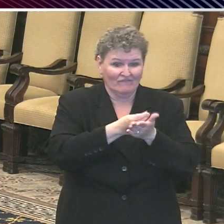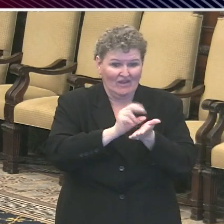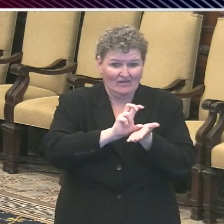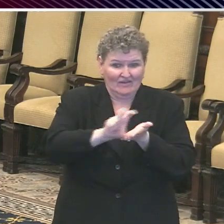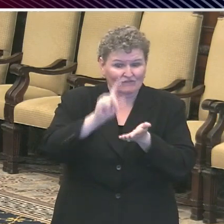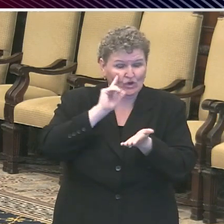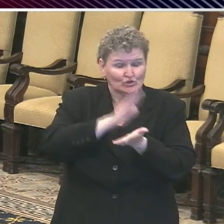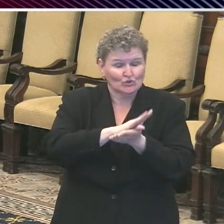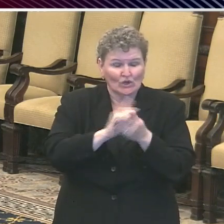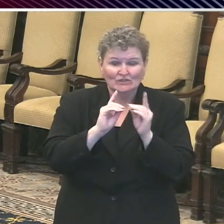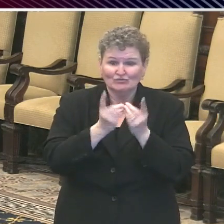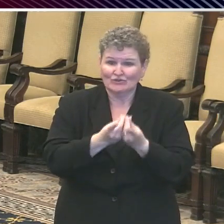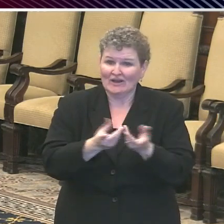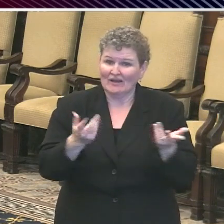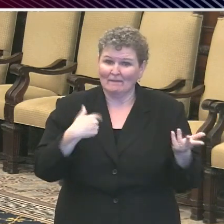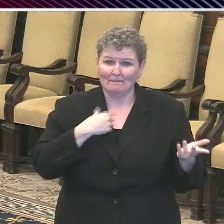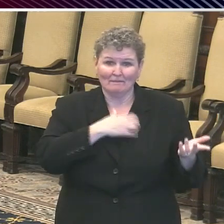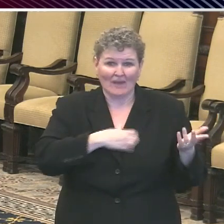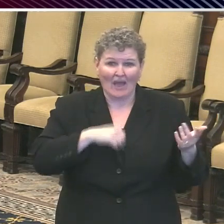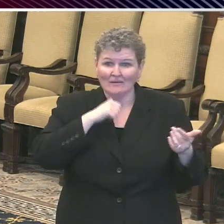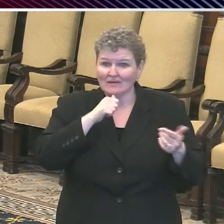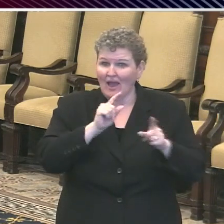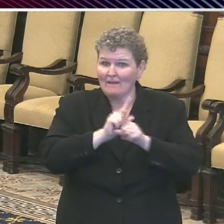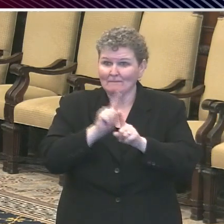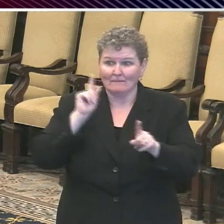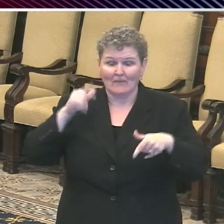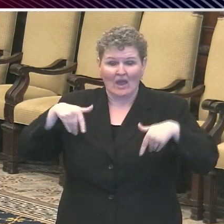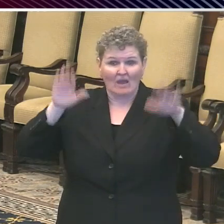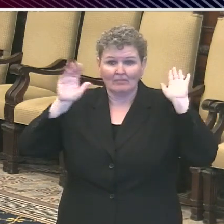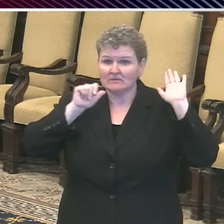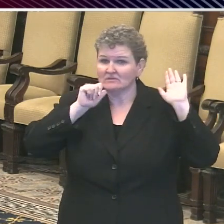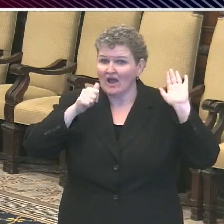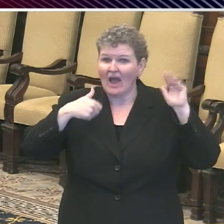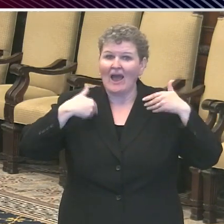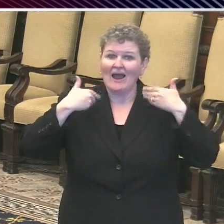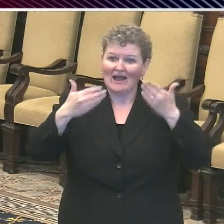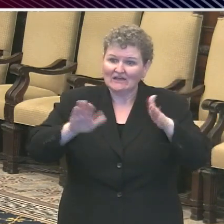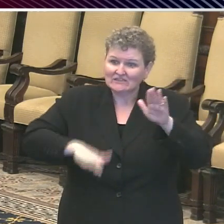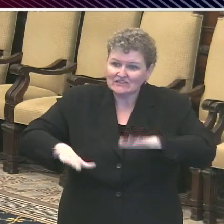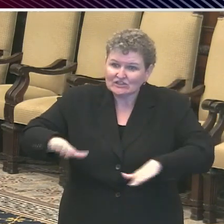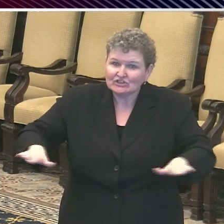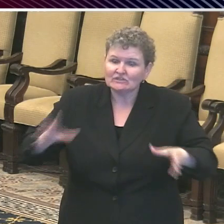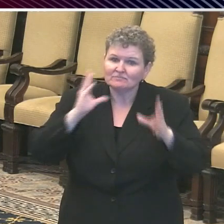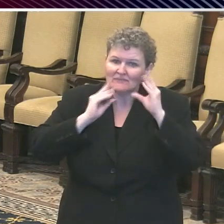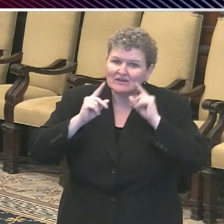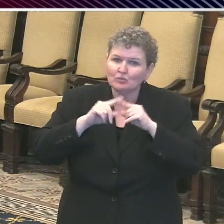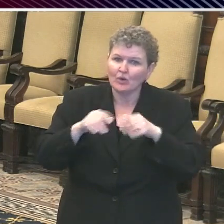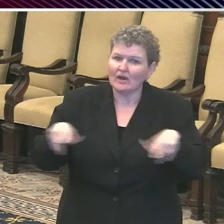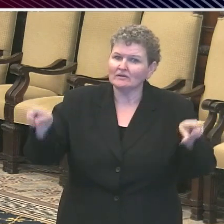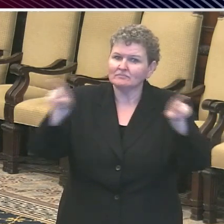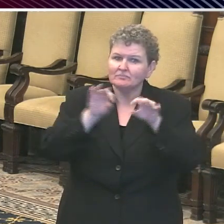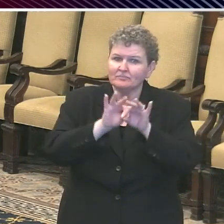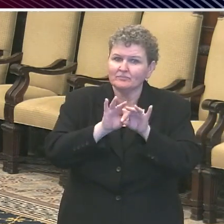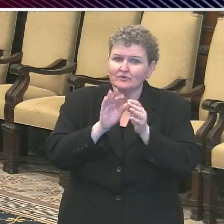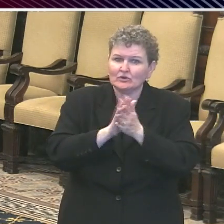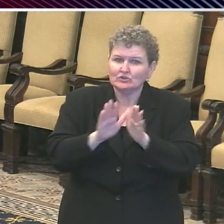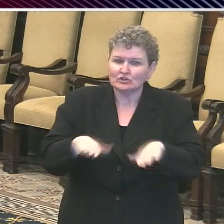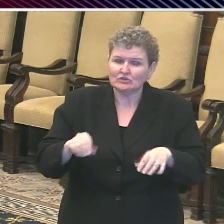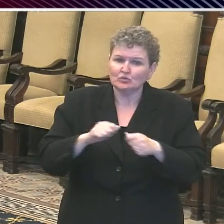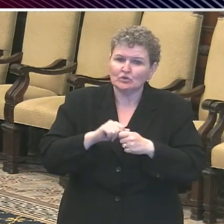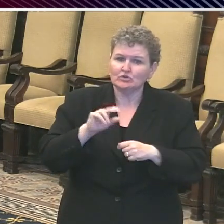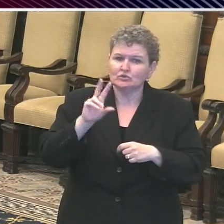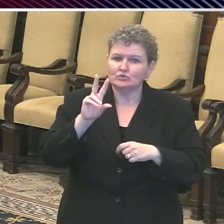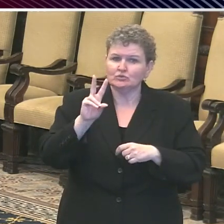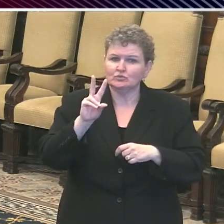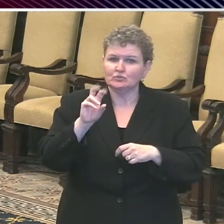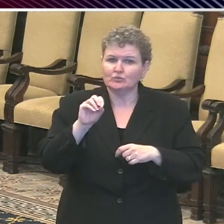long as I'm mayor, I'm not stepping back on allowing our kids to go through what they went through in 2008, 9, 10. And we put